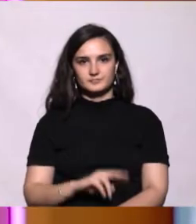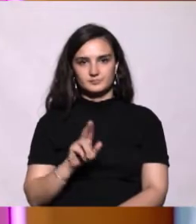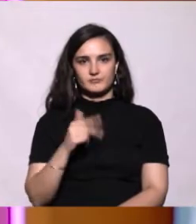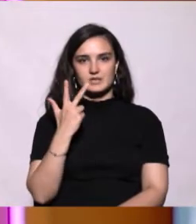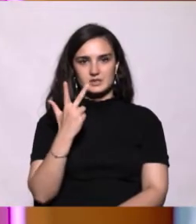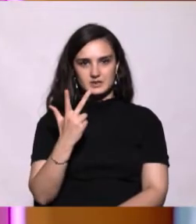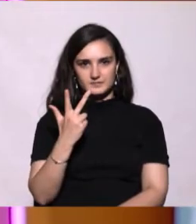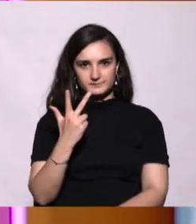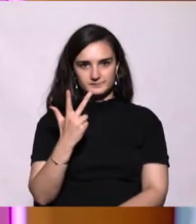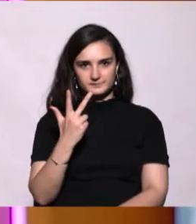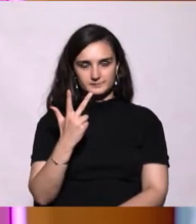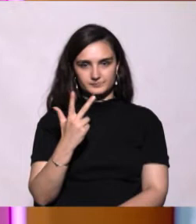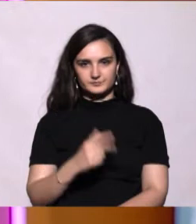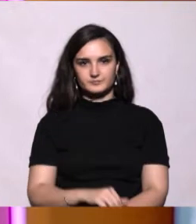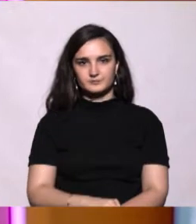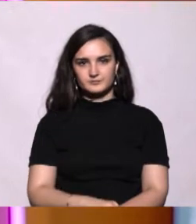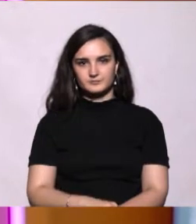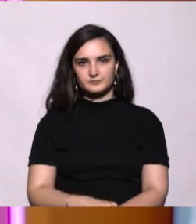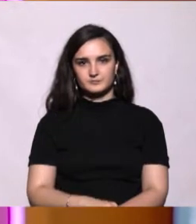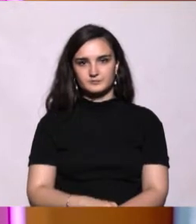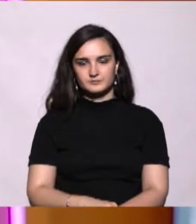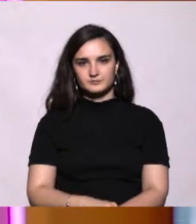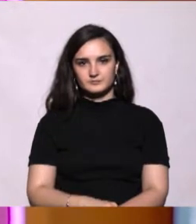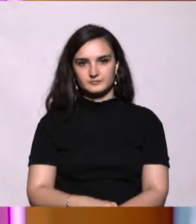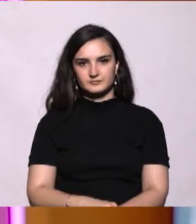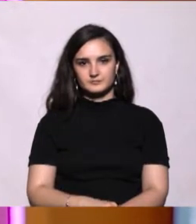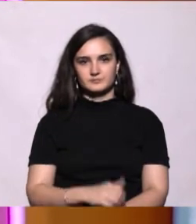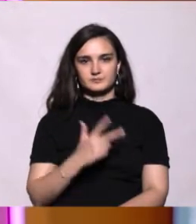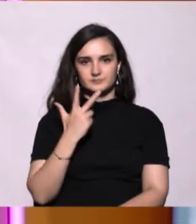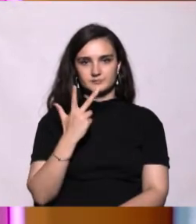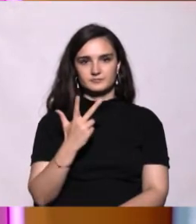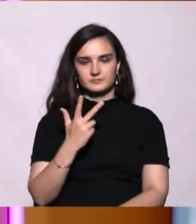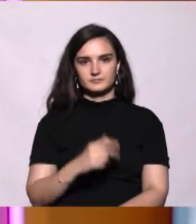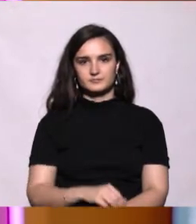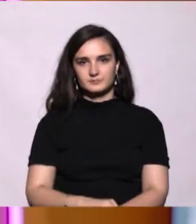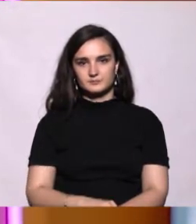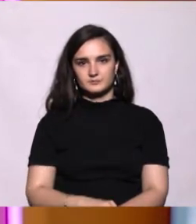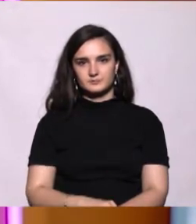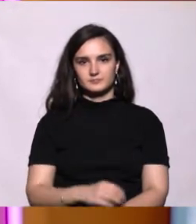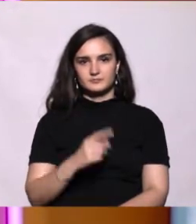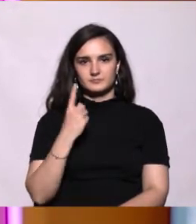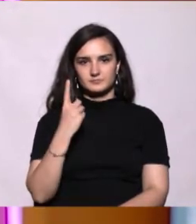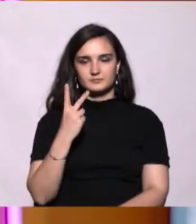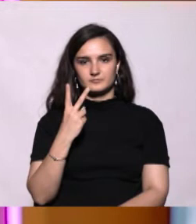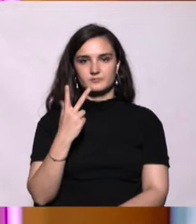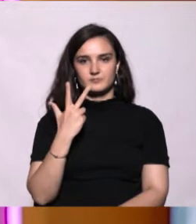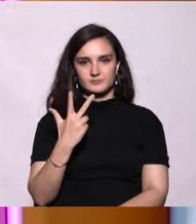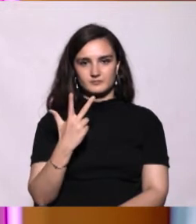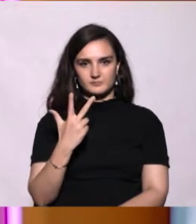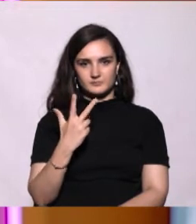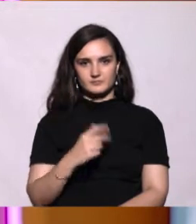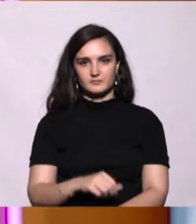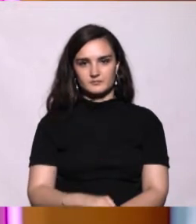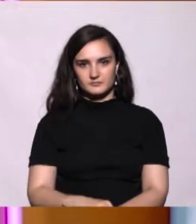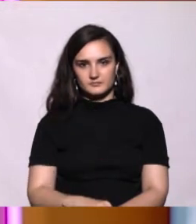And what comes after two? Three. Great. One, two,